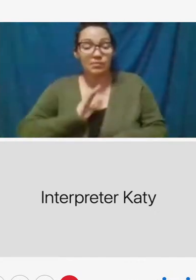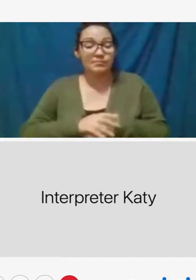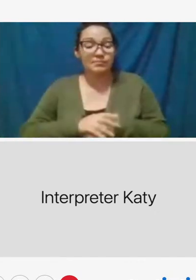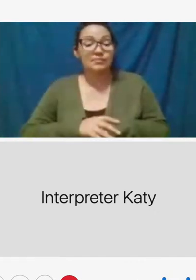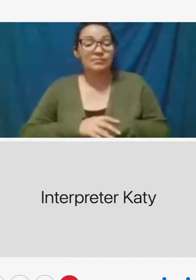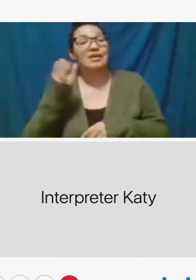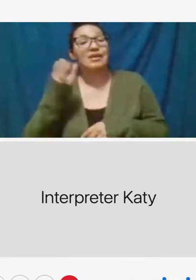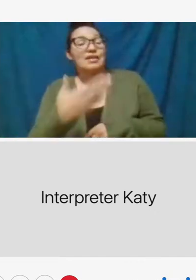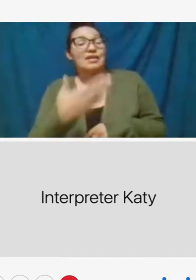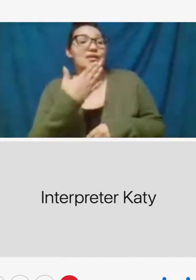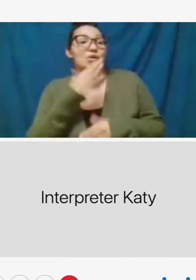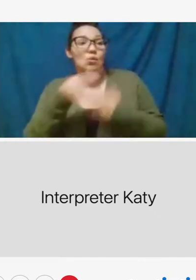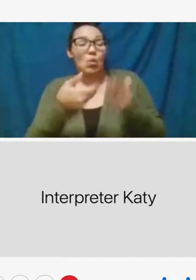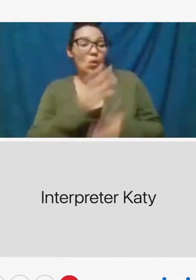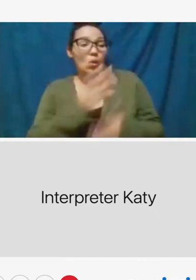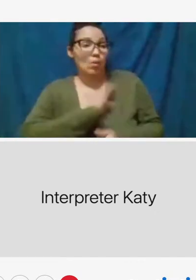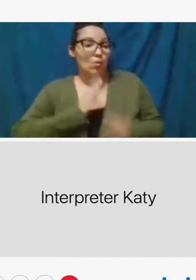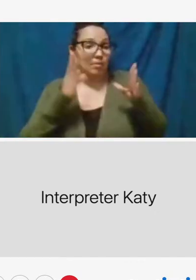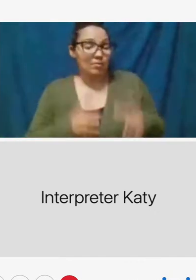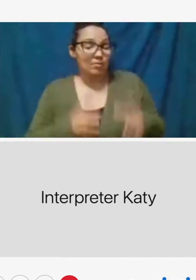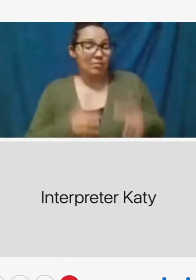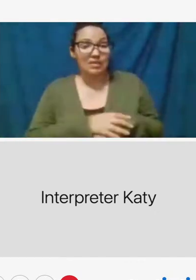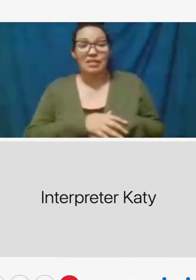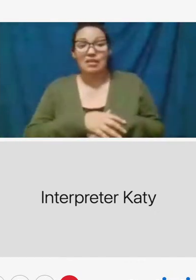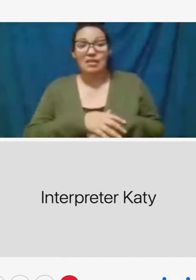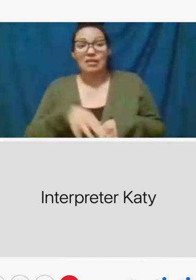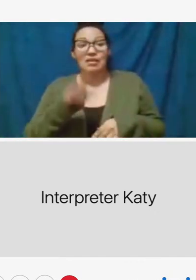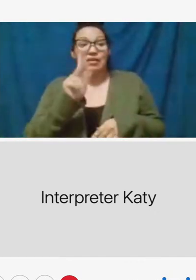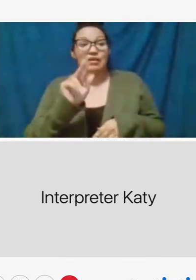Kingston she's going to be speaking about the late start